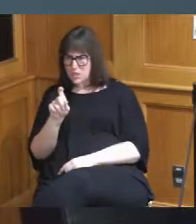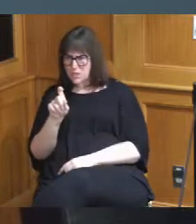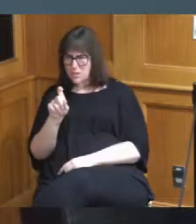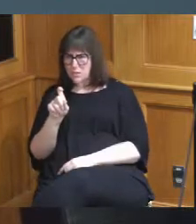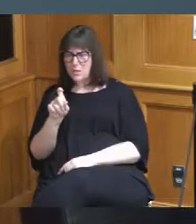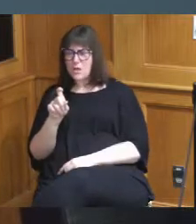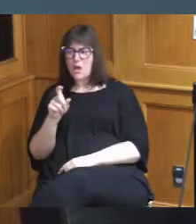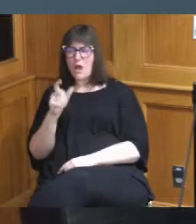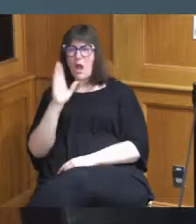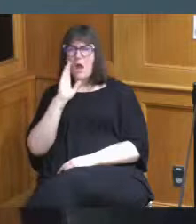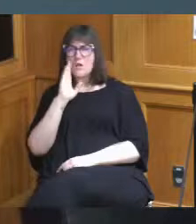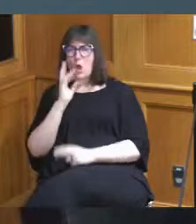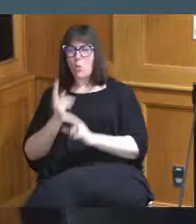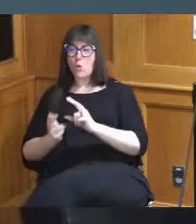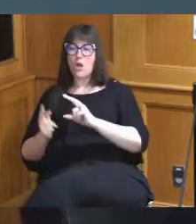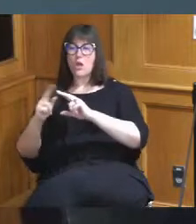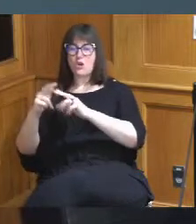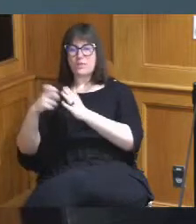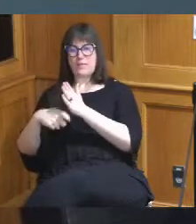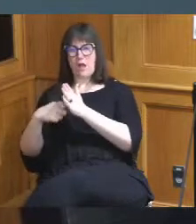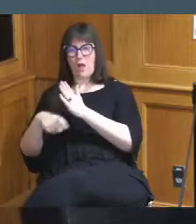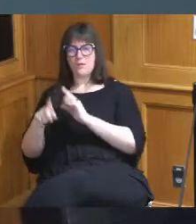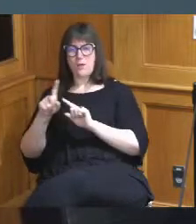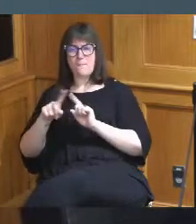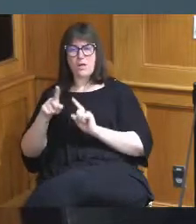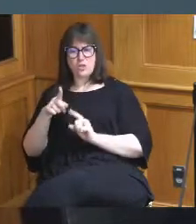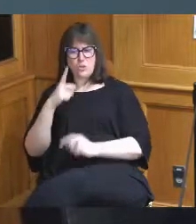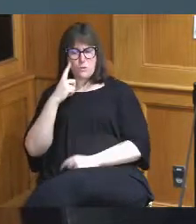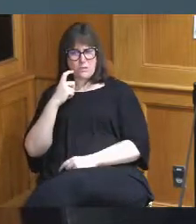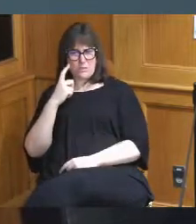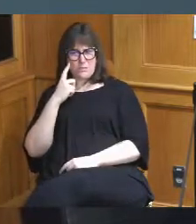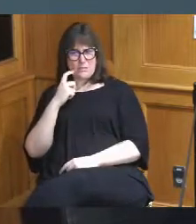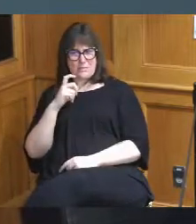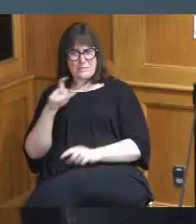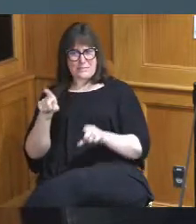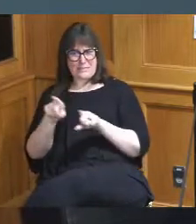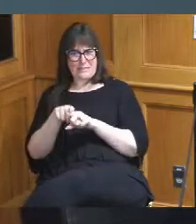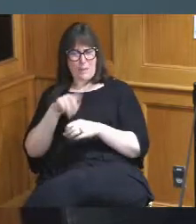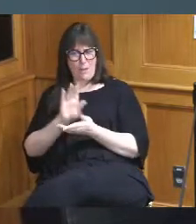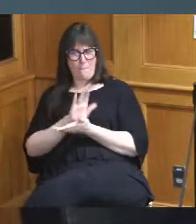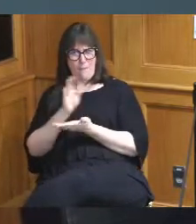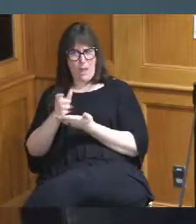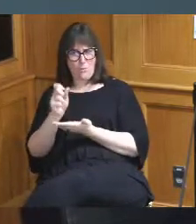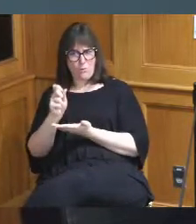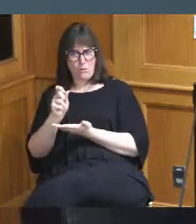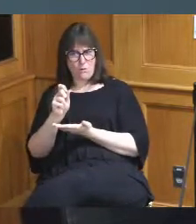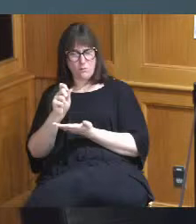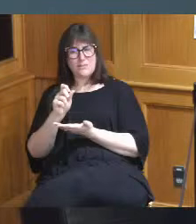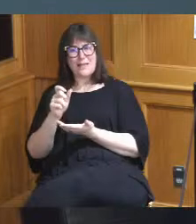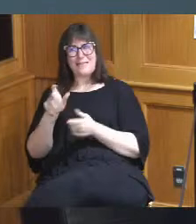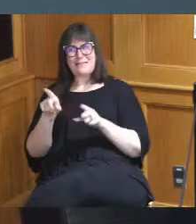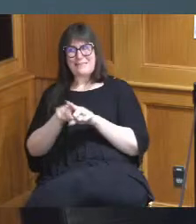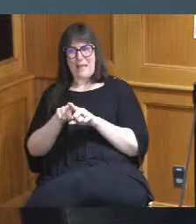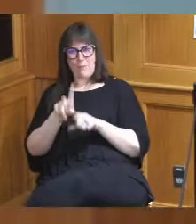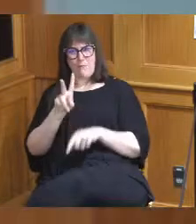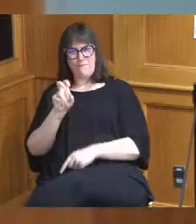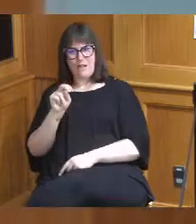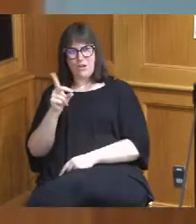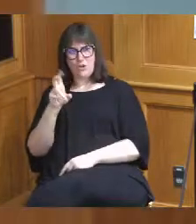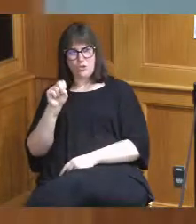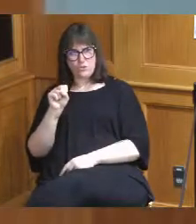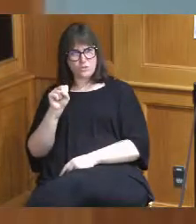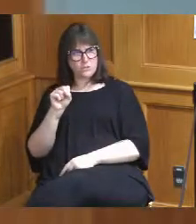I know they're increasing for the cost, but do you still have about the same amount of vendors for these services? I'm going to